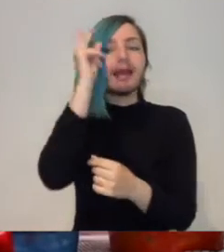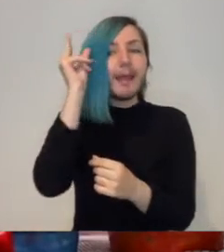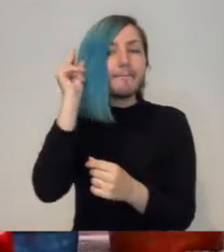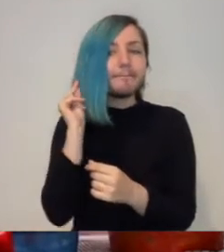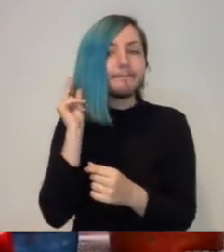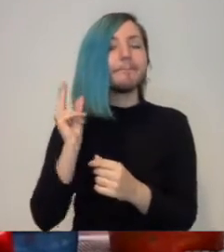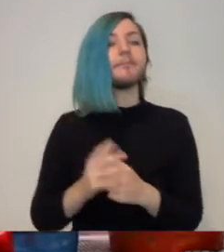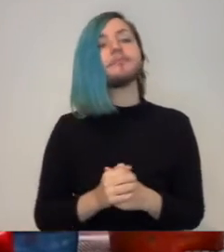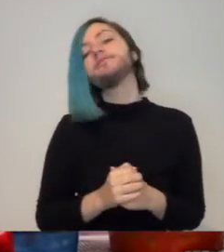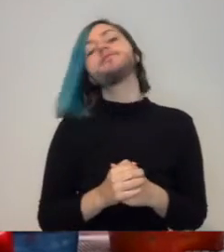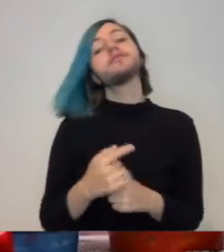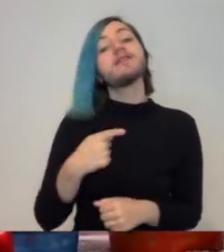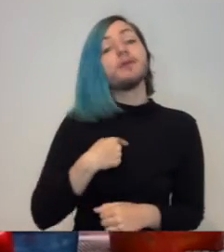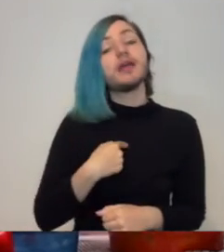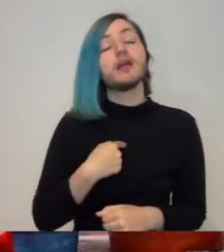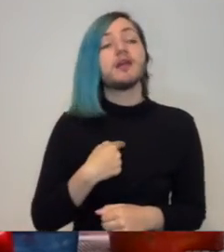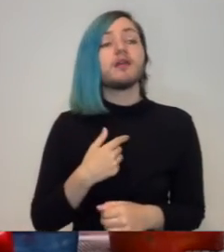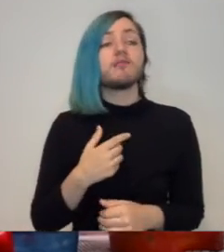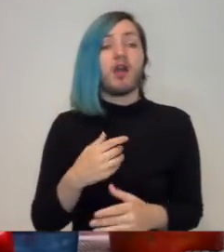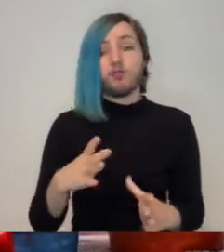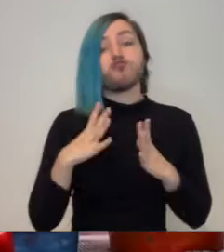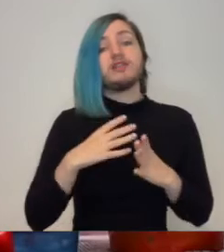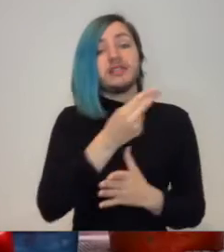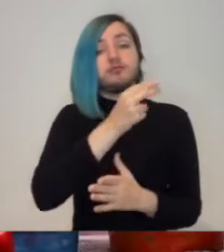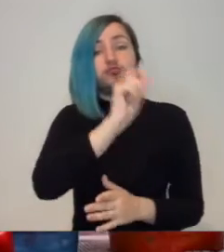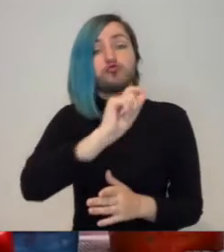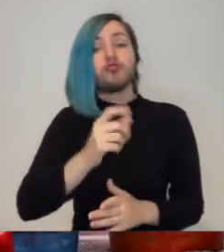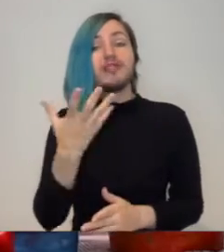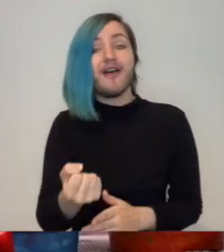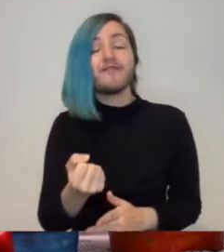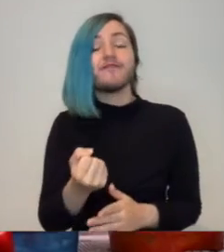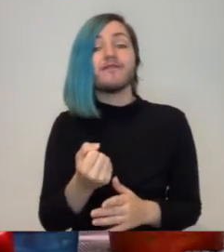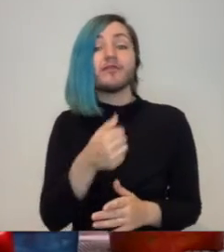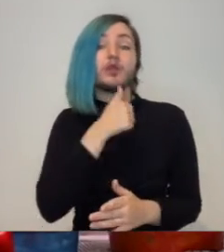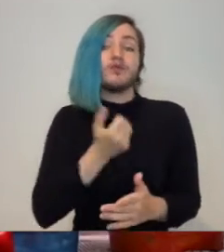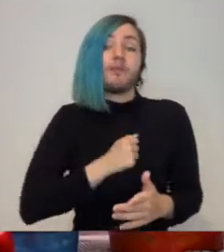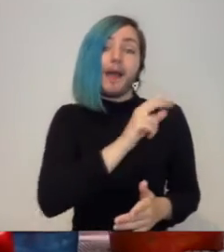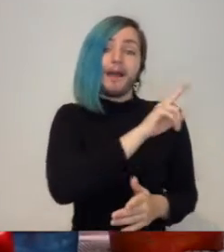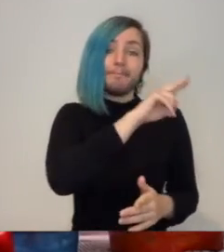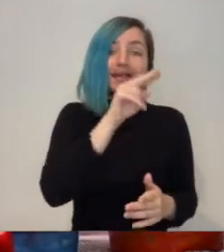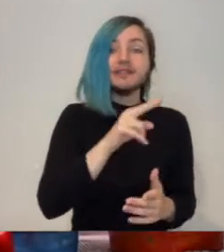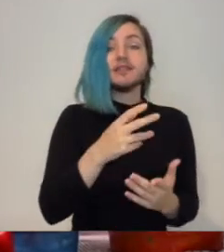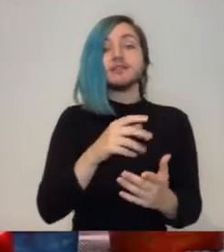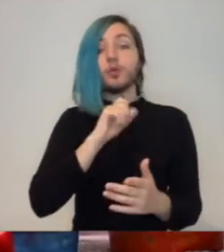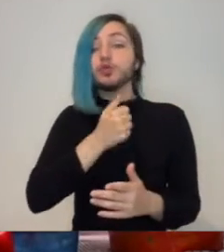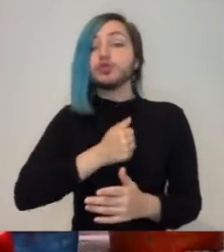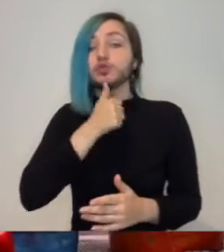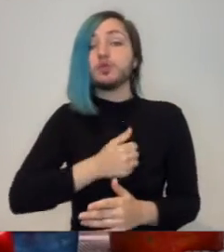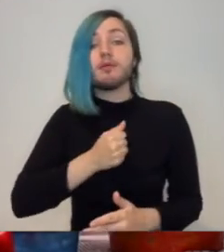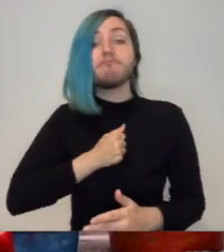for me, because I already have drawings that I do with my paintings, I'm going to use like some of my illustrations for